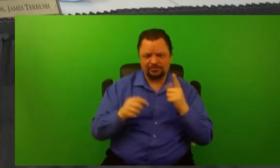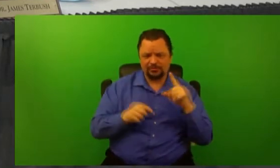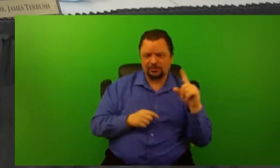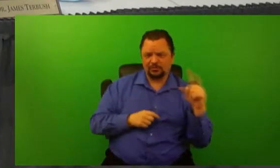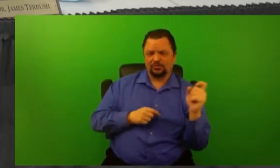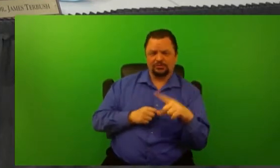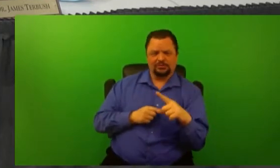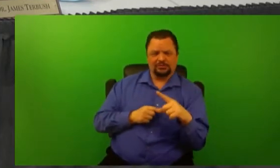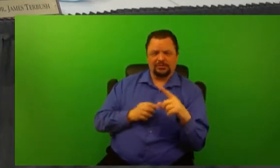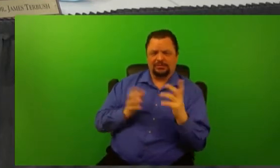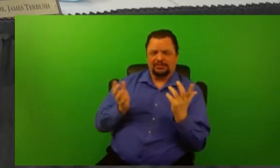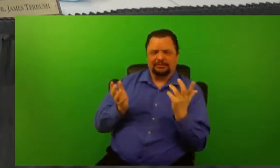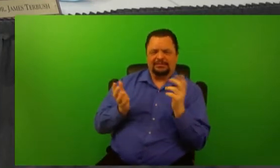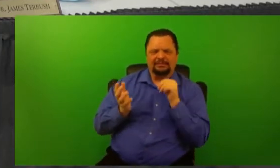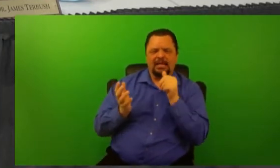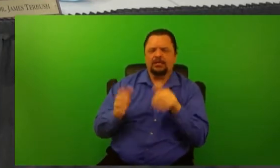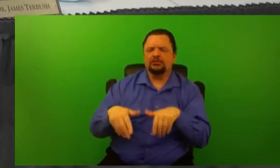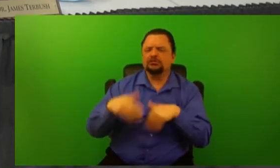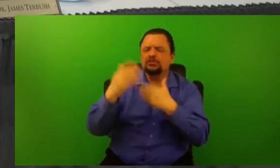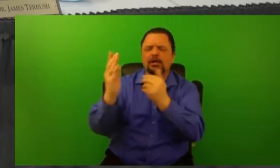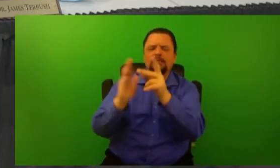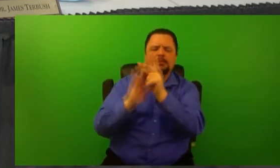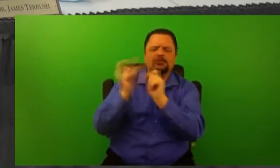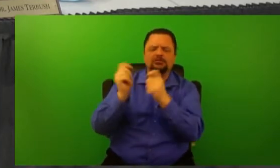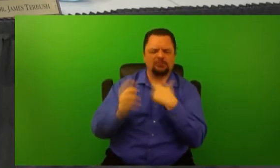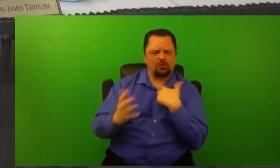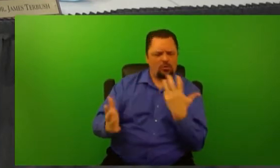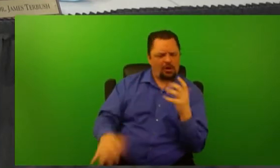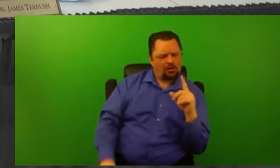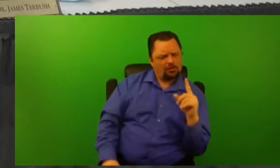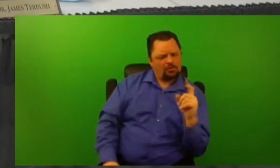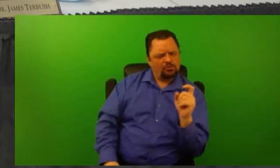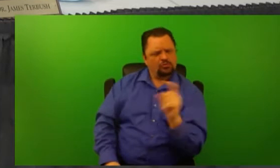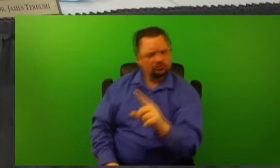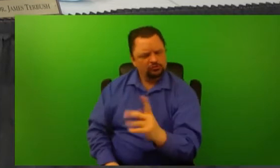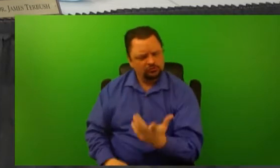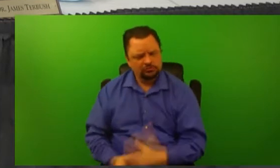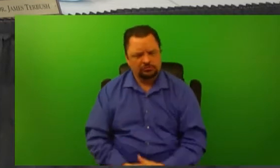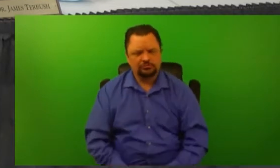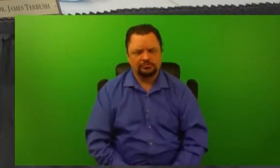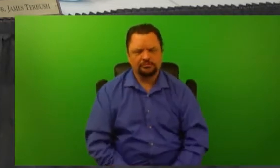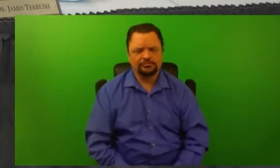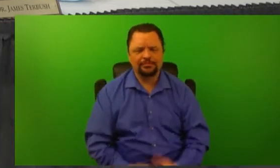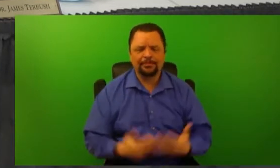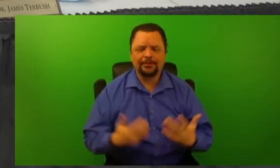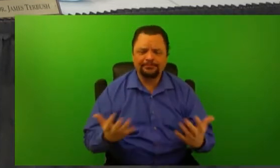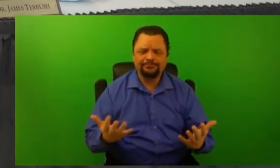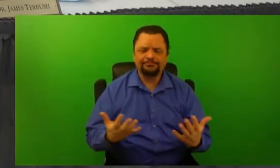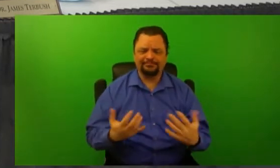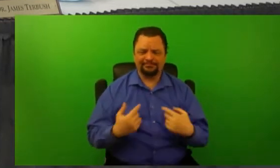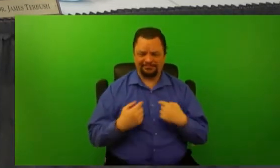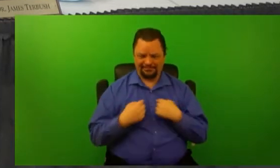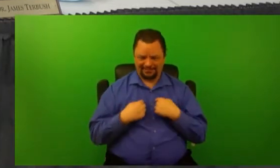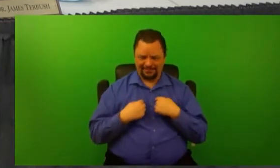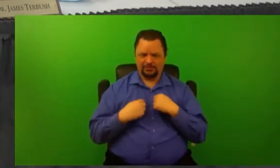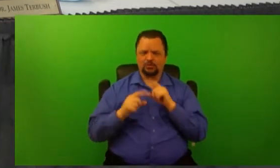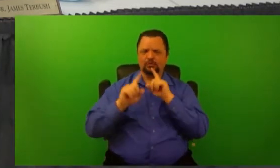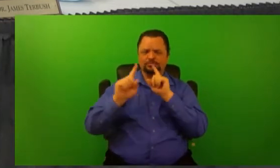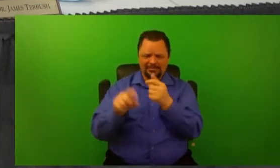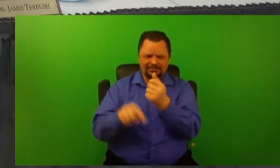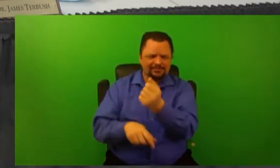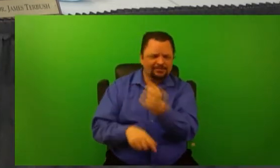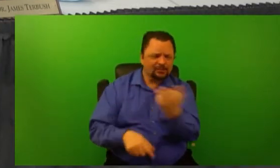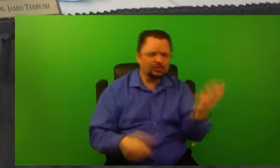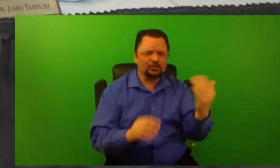not suggesting any policy, but I responded to several of the emails and I copied Deanne on it, just because I felt like someone